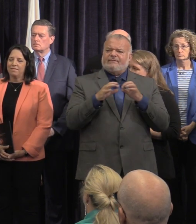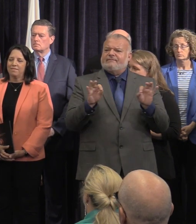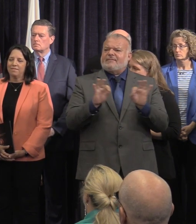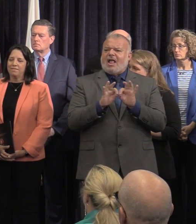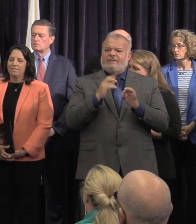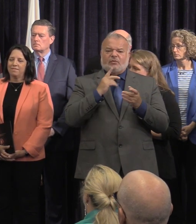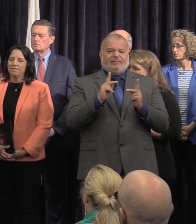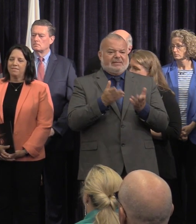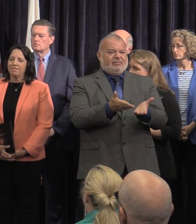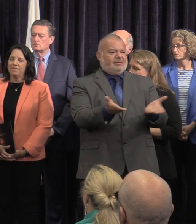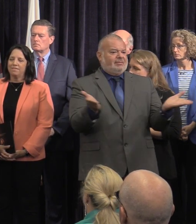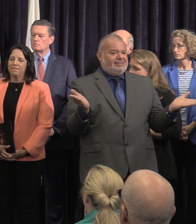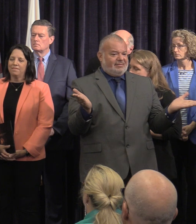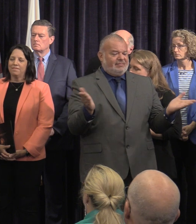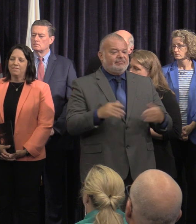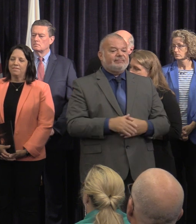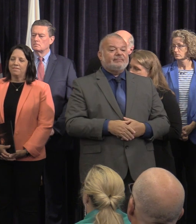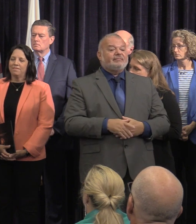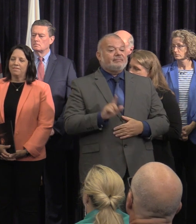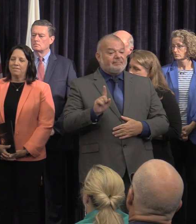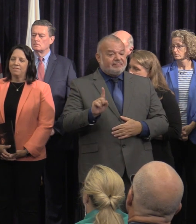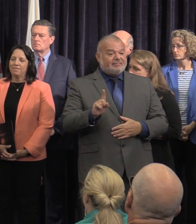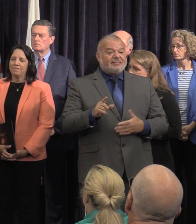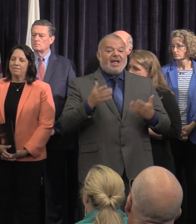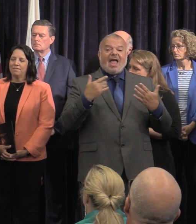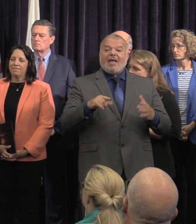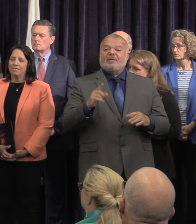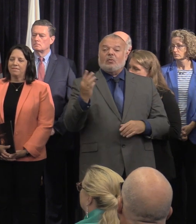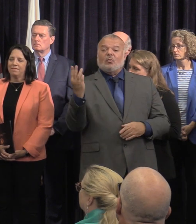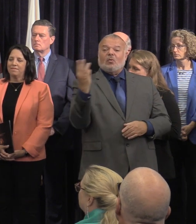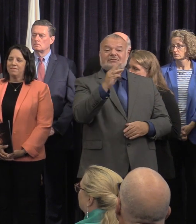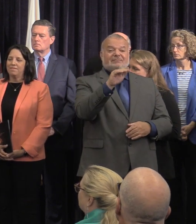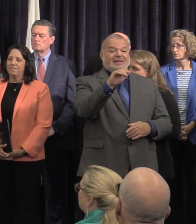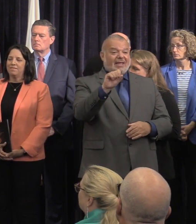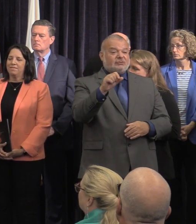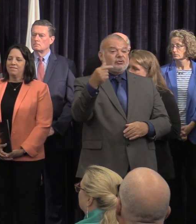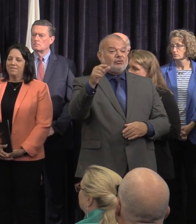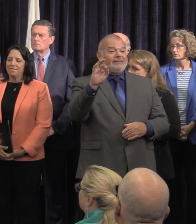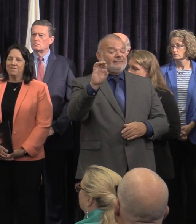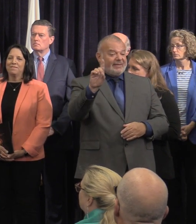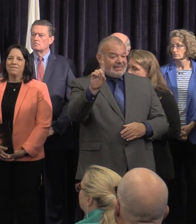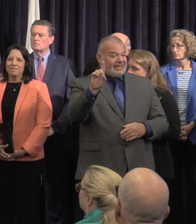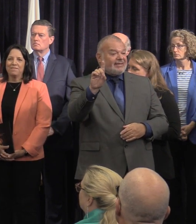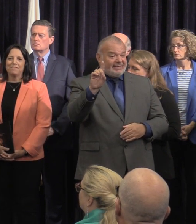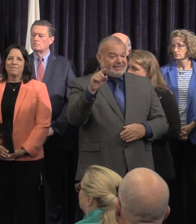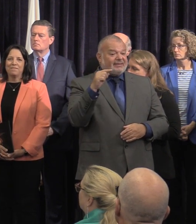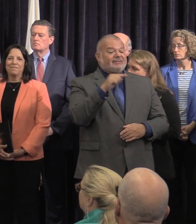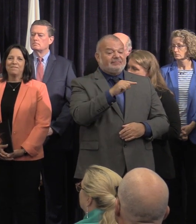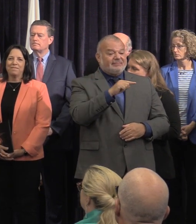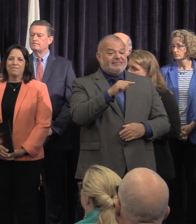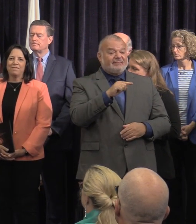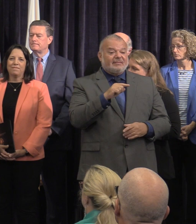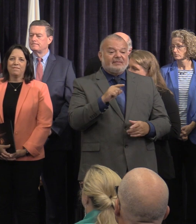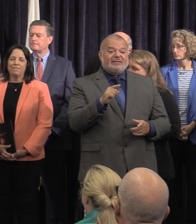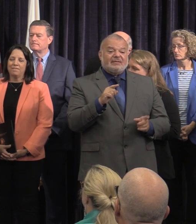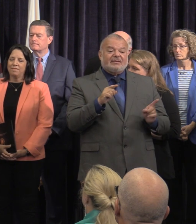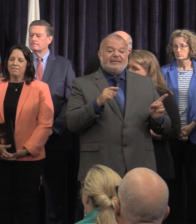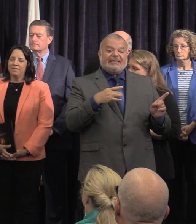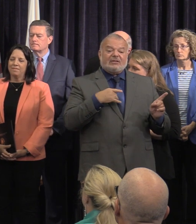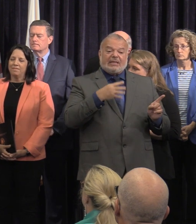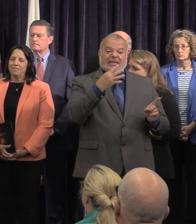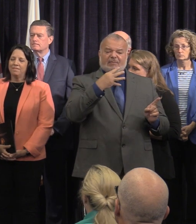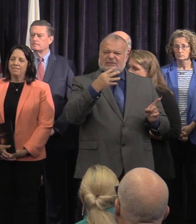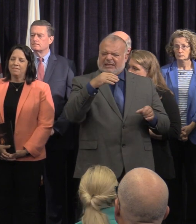In the city of Greenfield, there was such an outpouring of support for migrant families staying at a local hotel